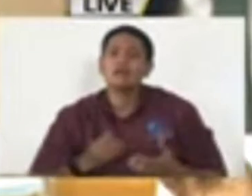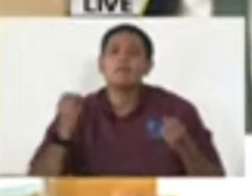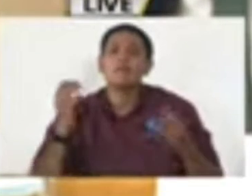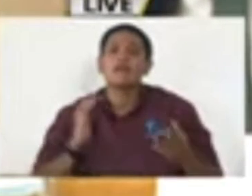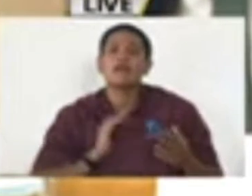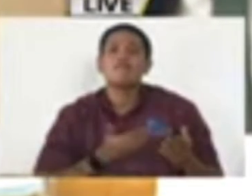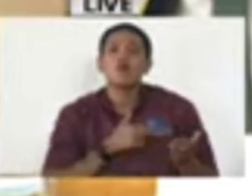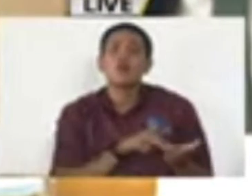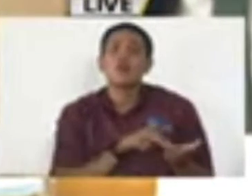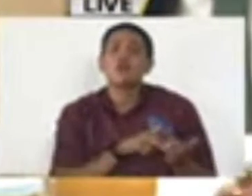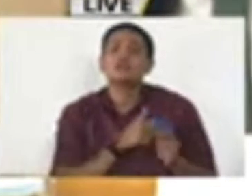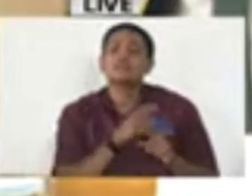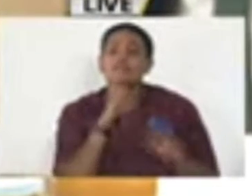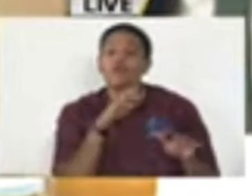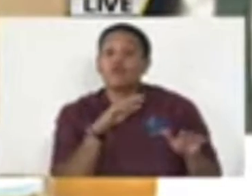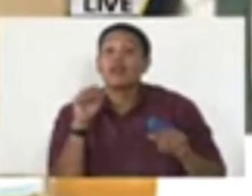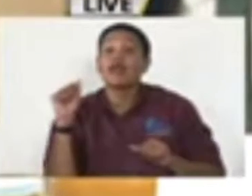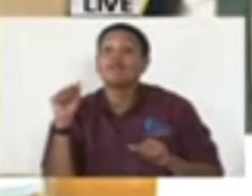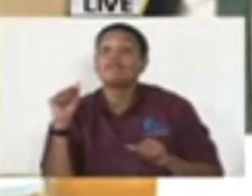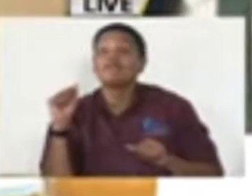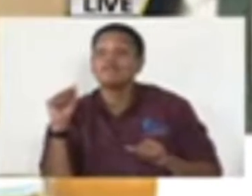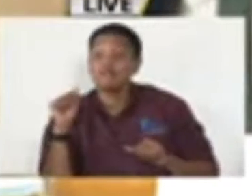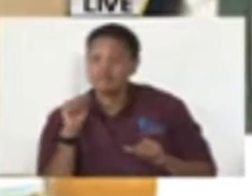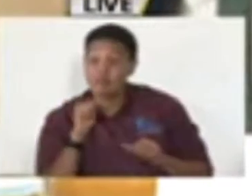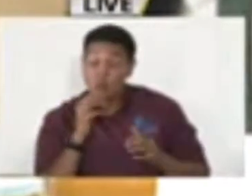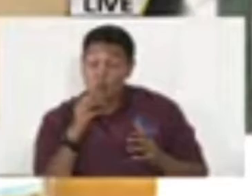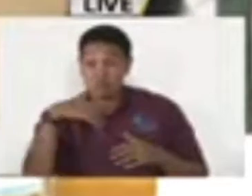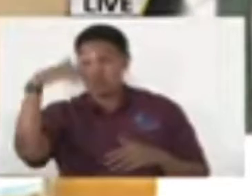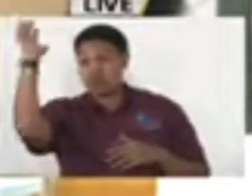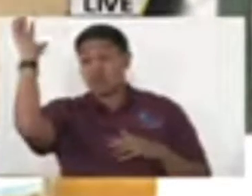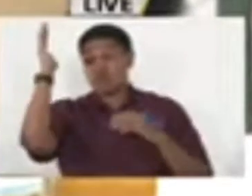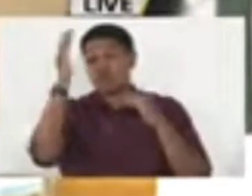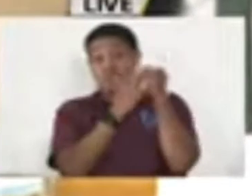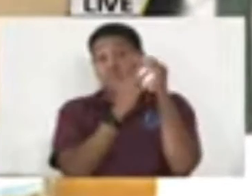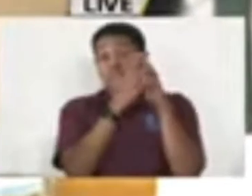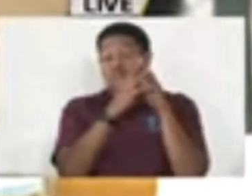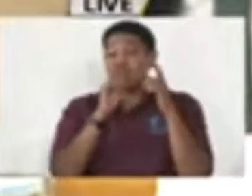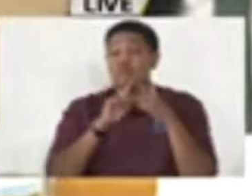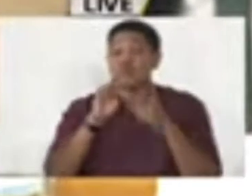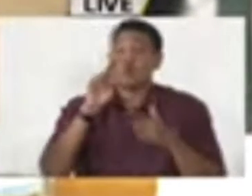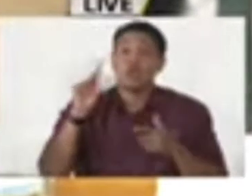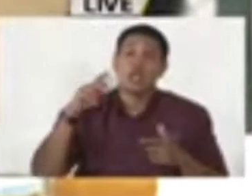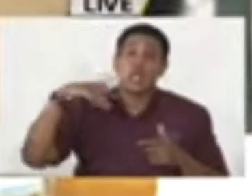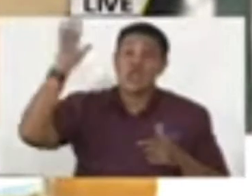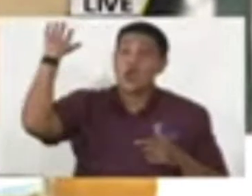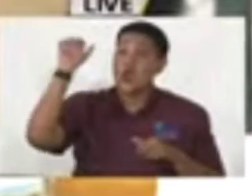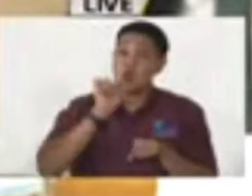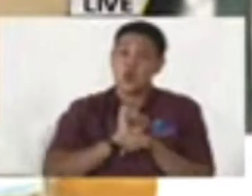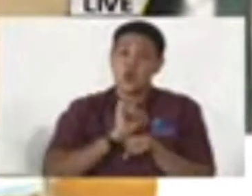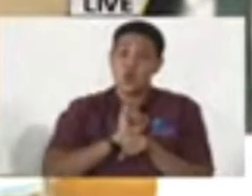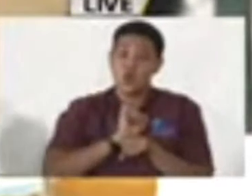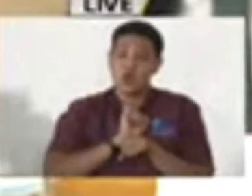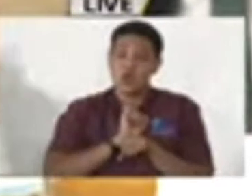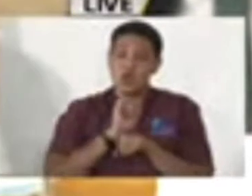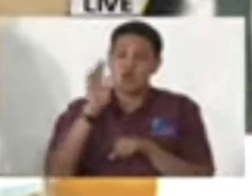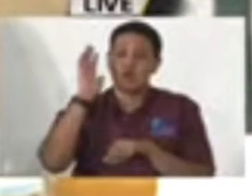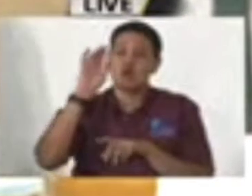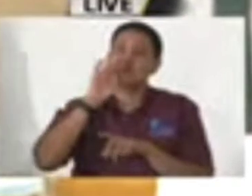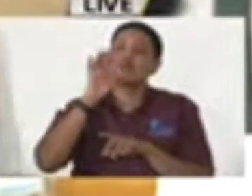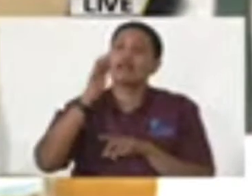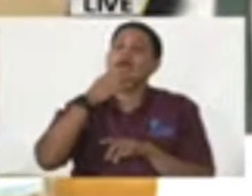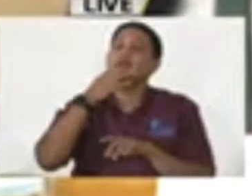our nurses that have left here, gone to the United States and the United Kingdom to work, now would be an